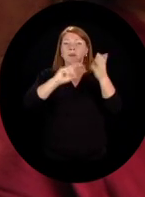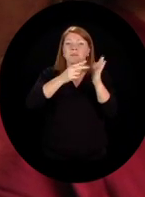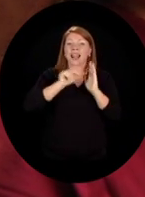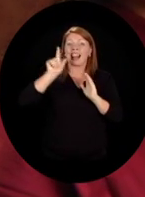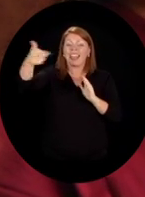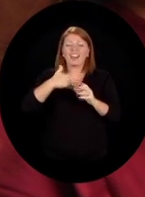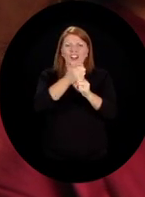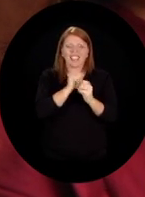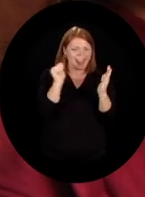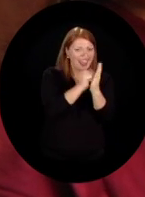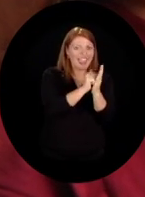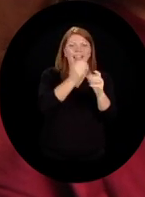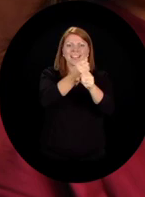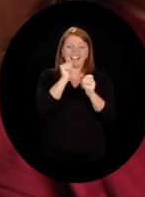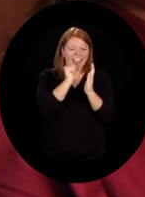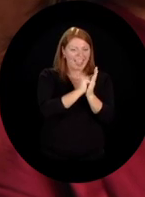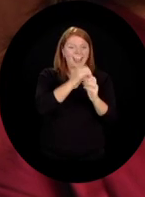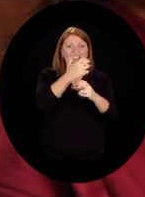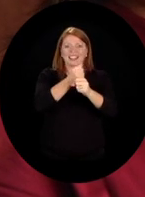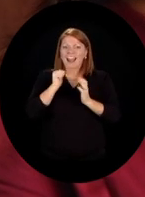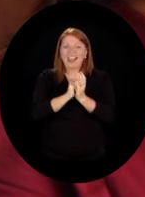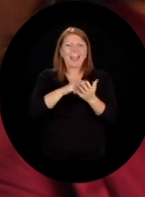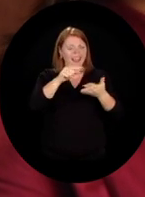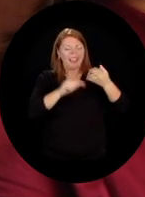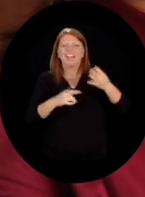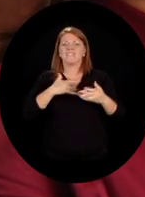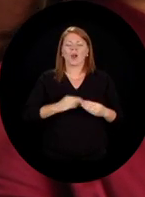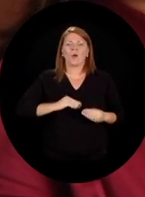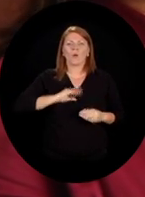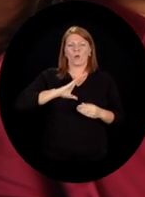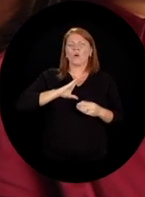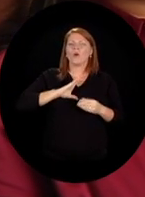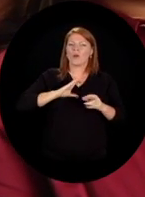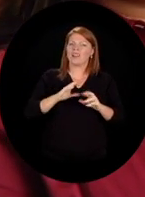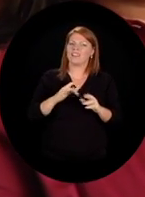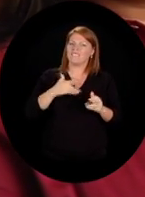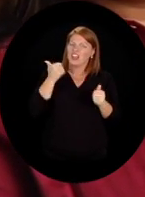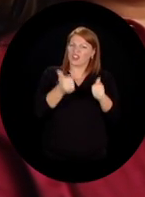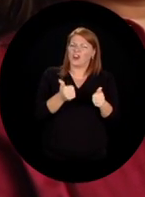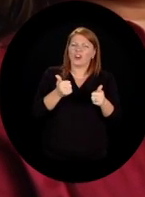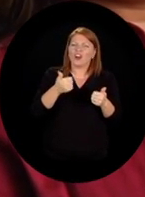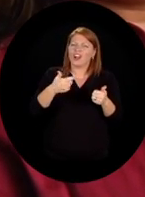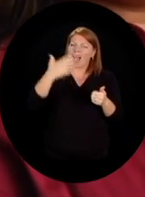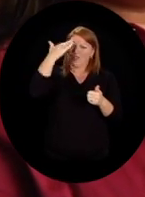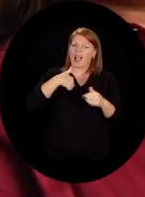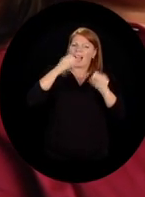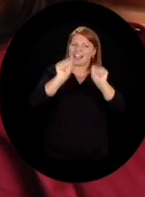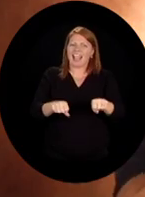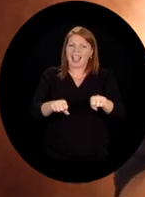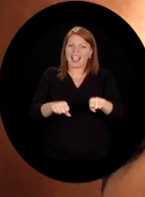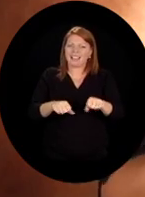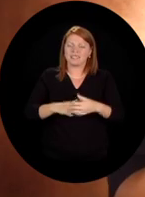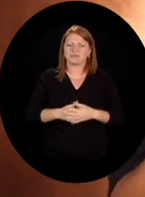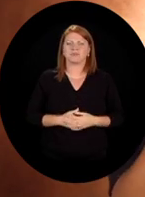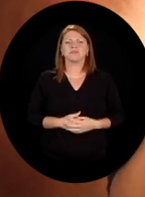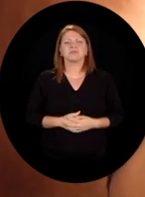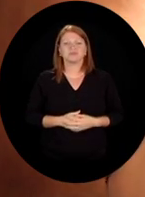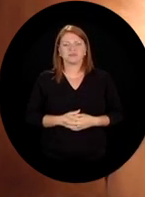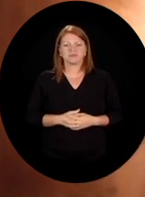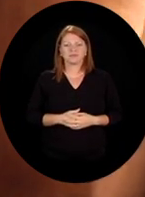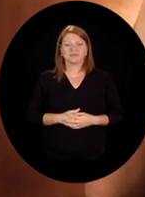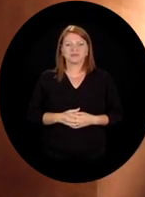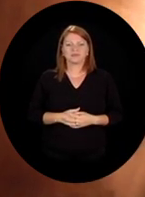on my transcript or my report card just added so much self-esteem and saying, hey, this is doable. VR